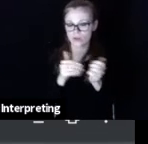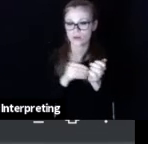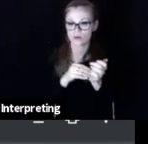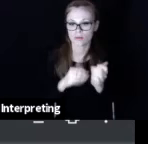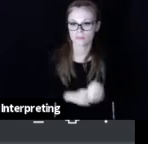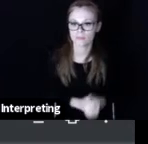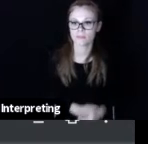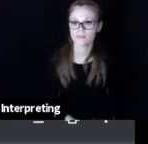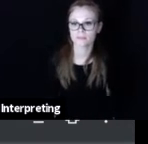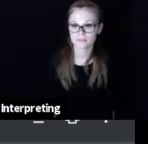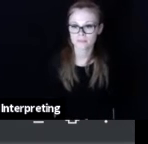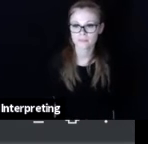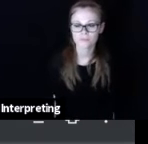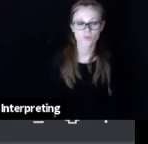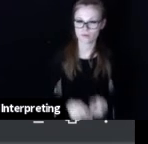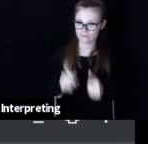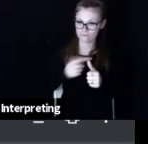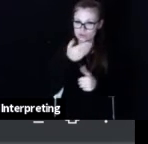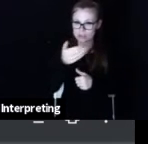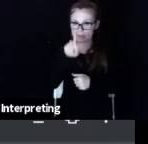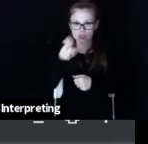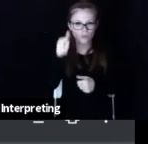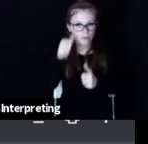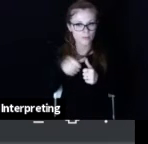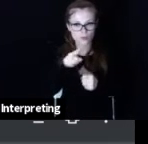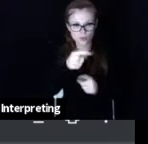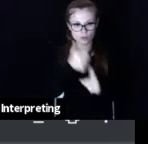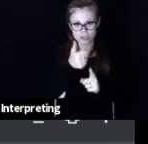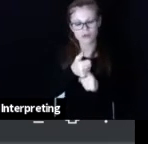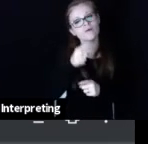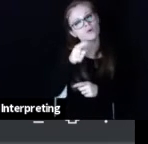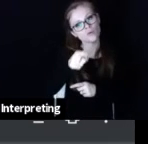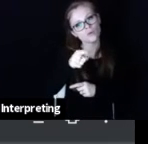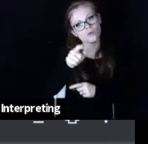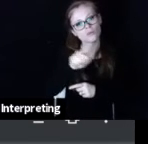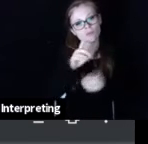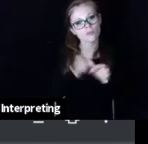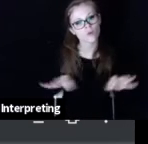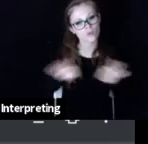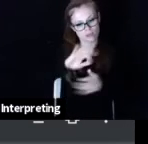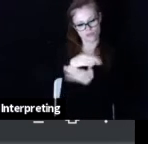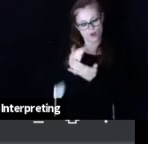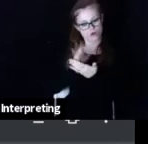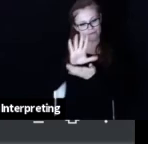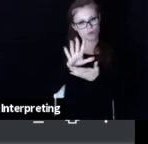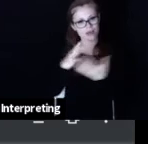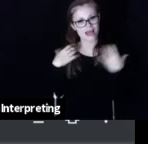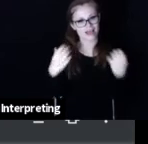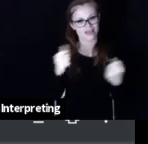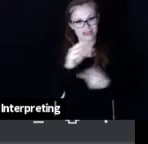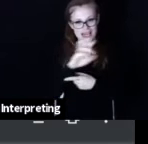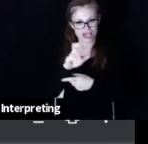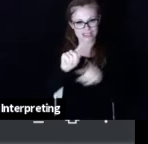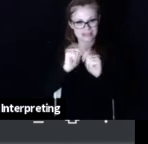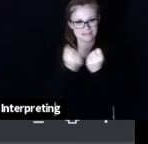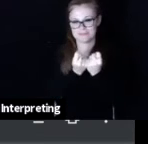So the first thing to remember is that you are an official partner in your healthcare team. There is virtually nothing that